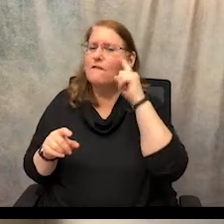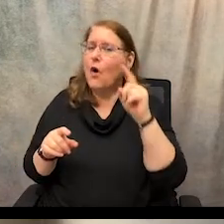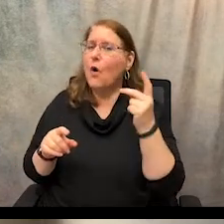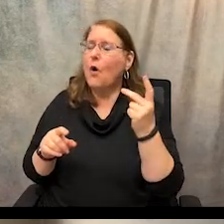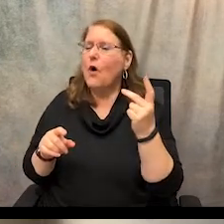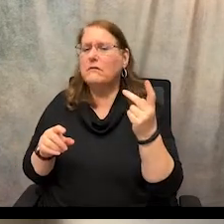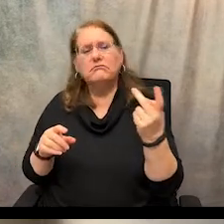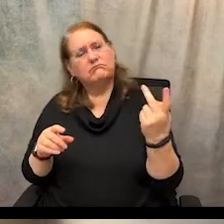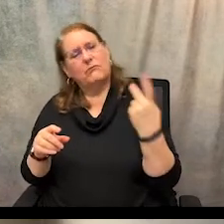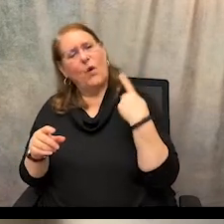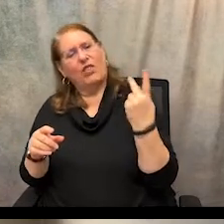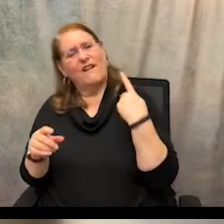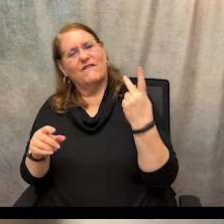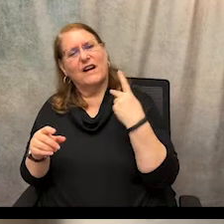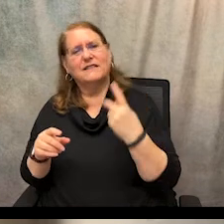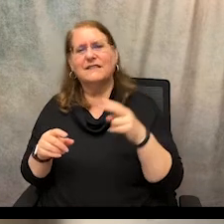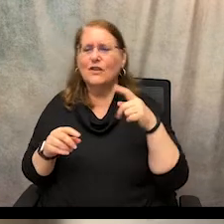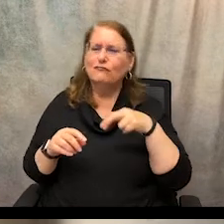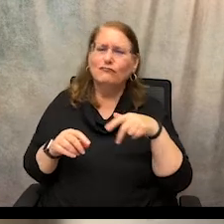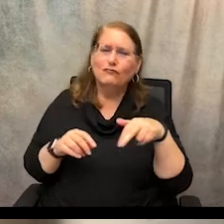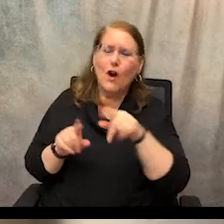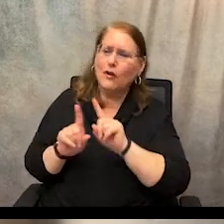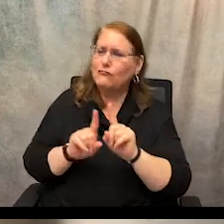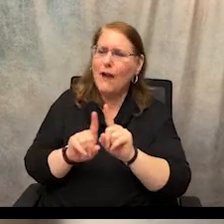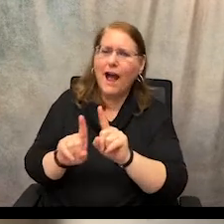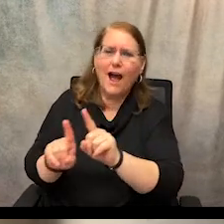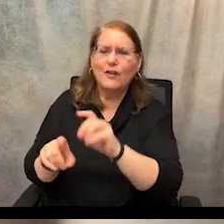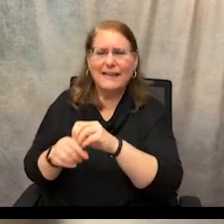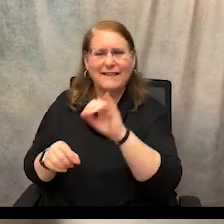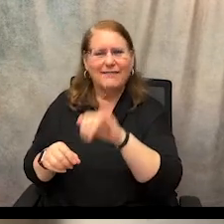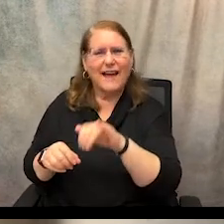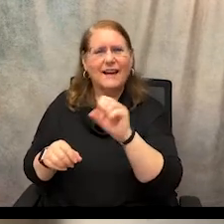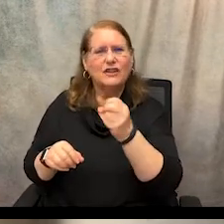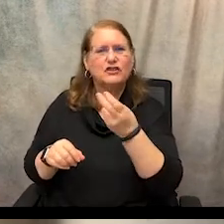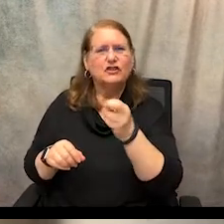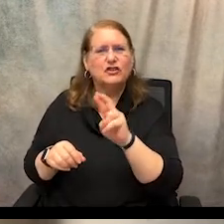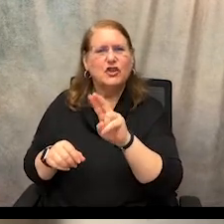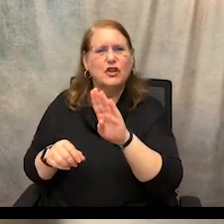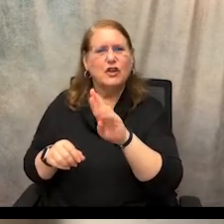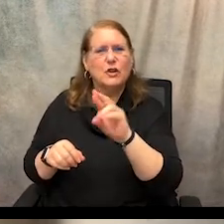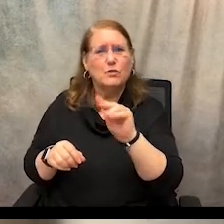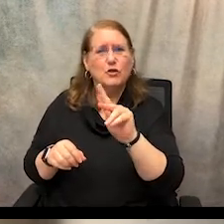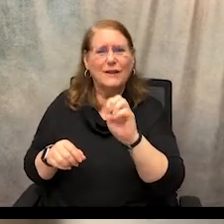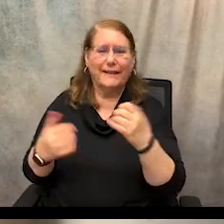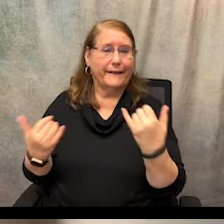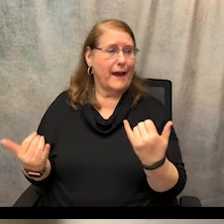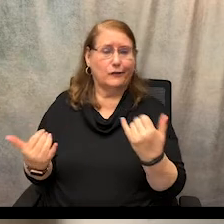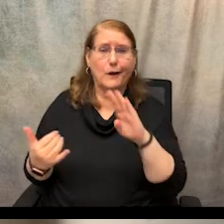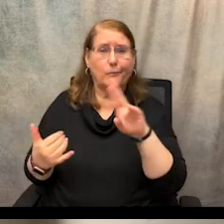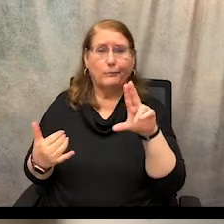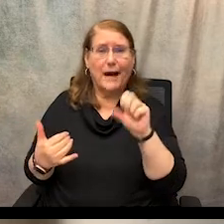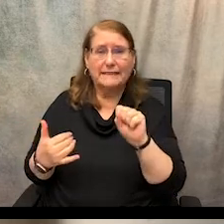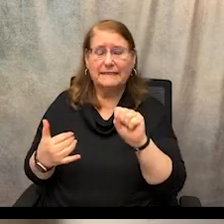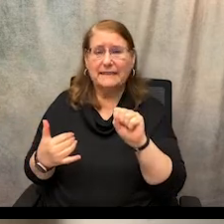us, you walk around the site in Sherbrooke, which is currently just a bus depot where they drop